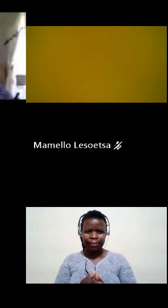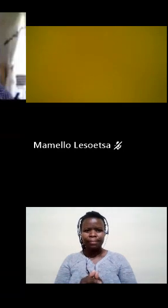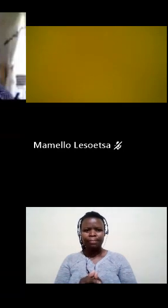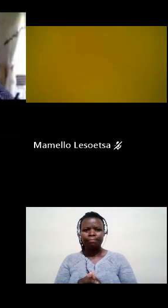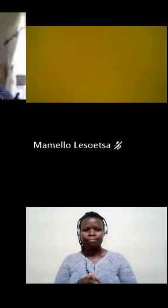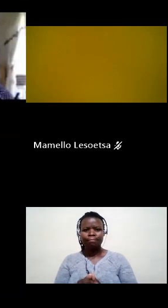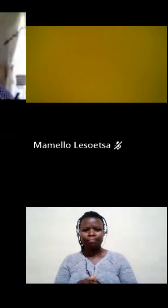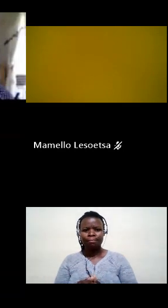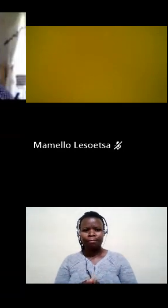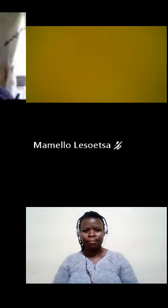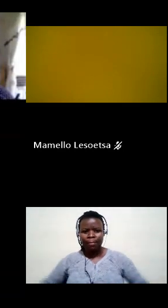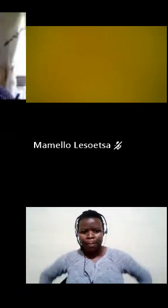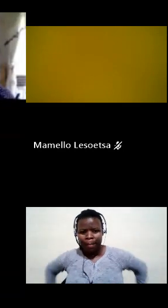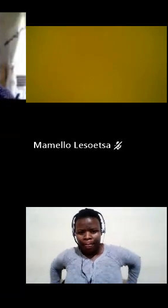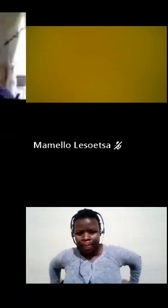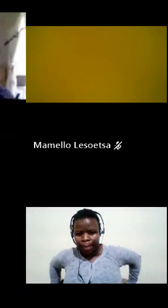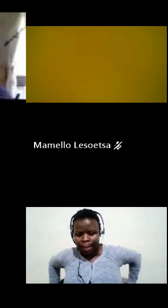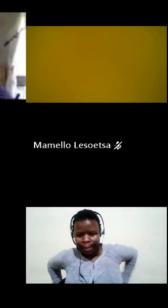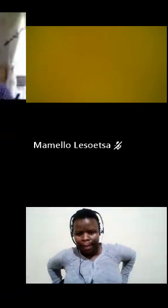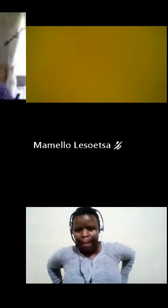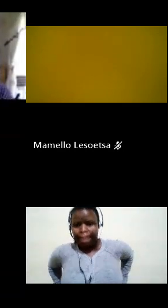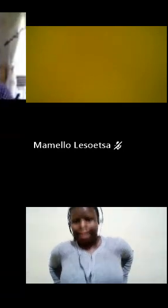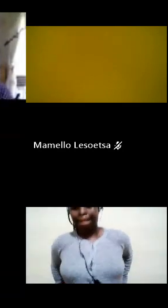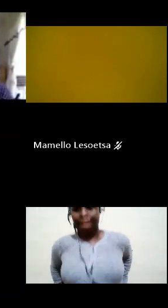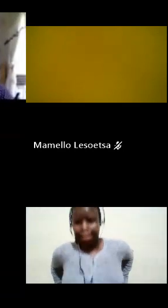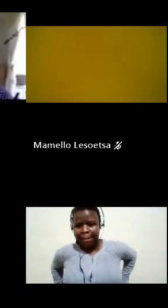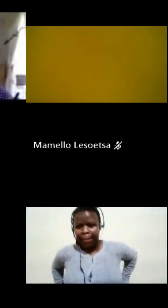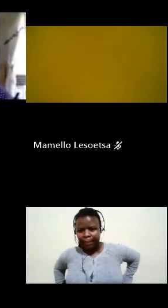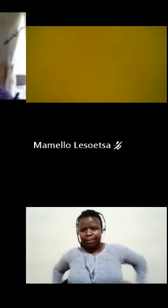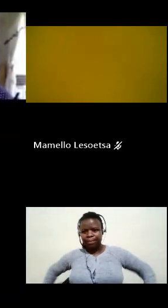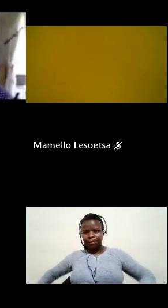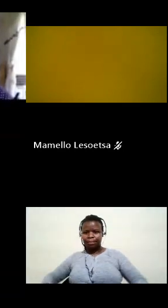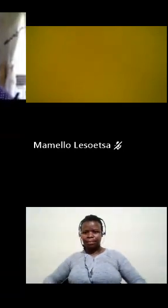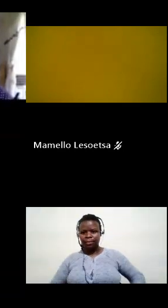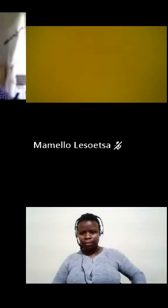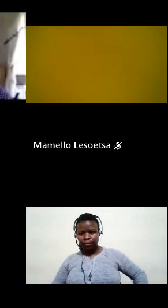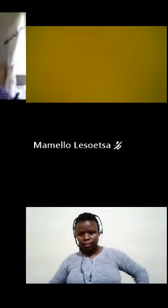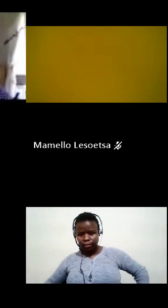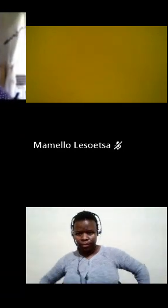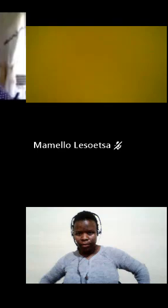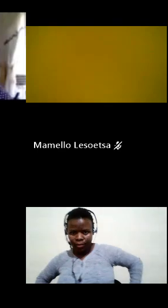ones. It's very bulky and chunky. And so he uses that to get around.